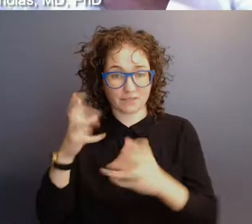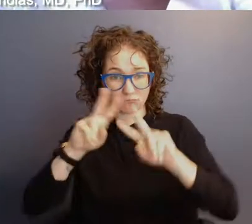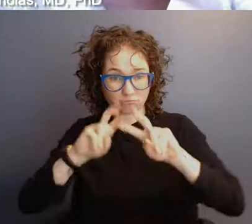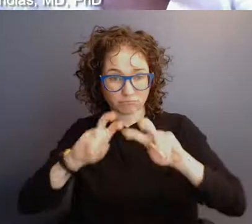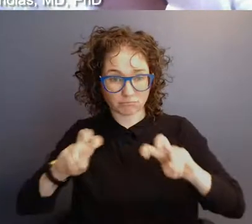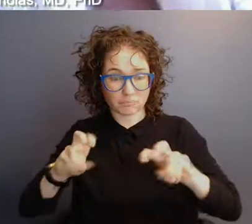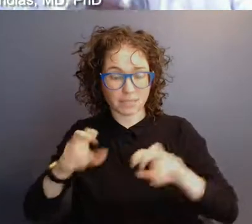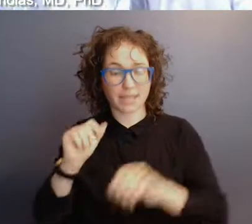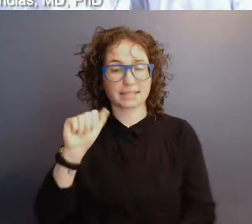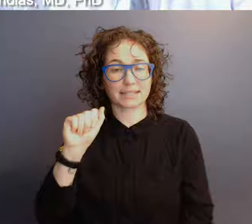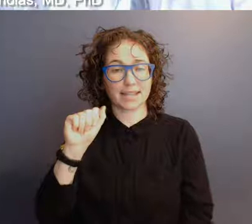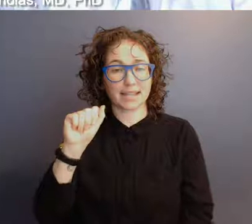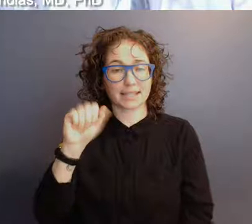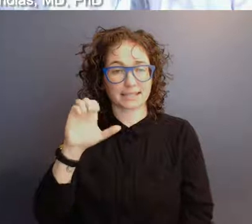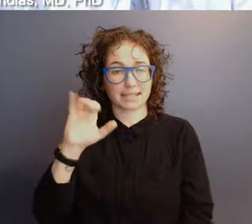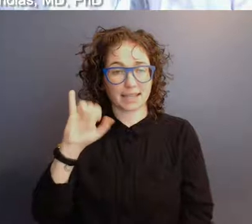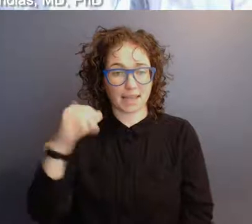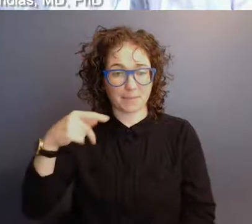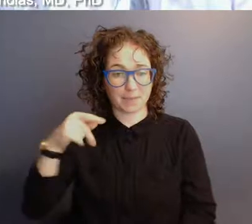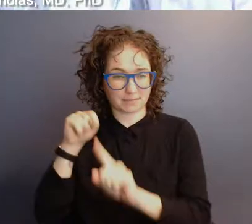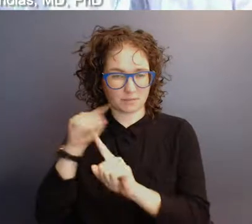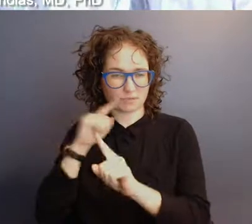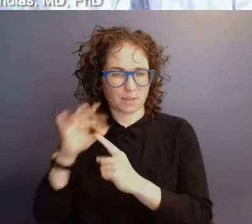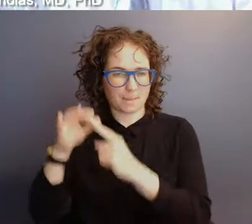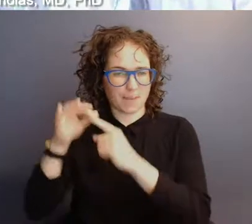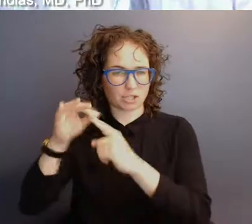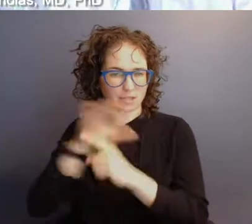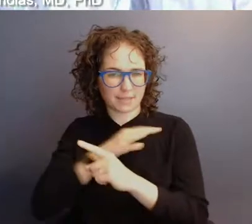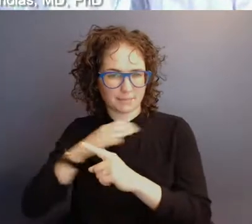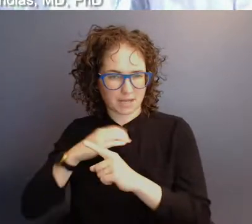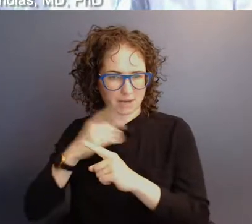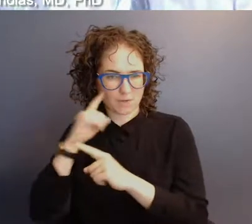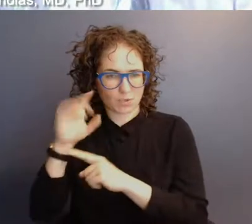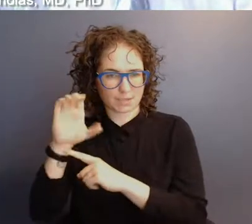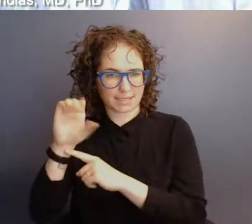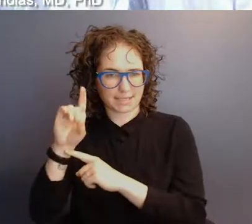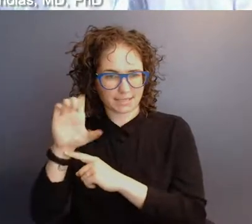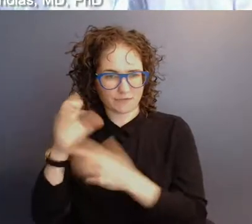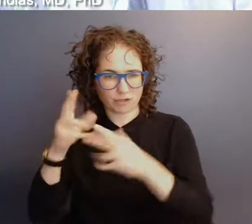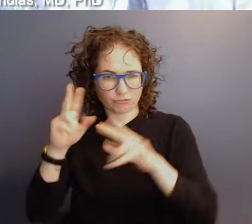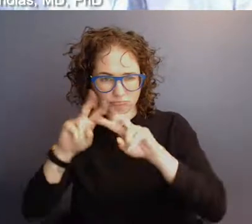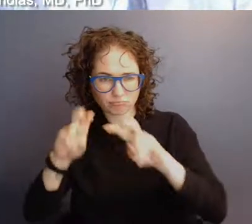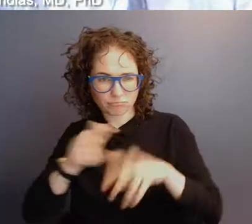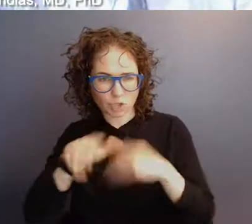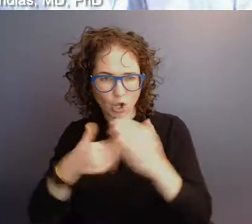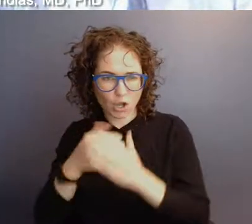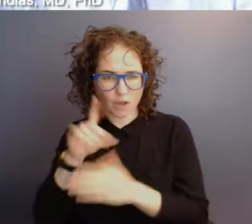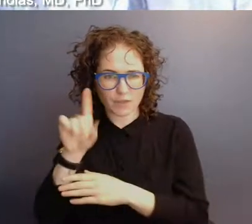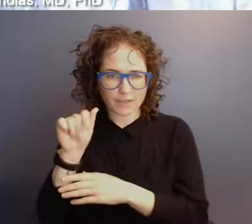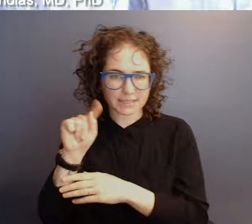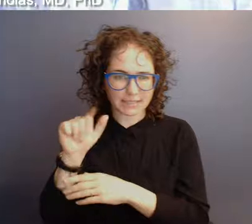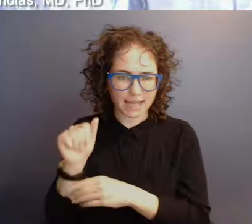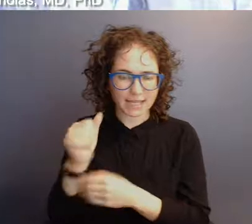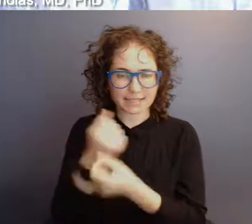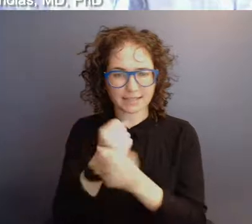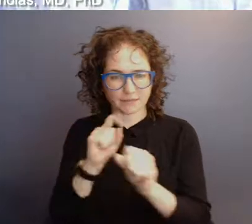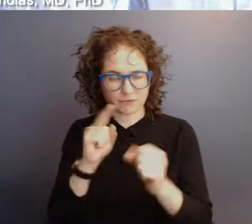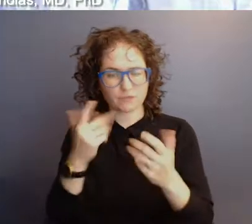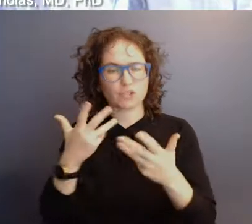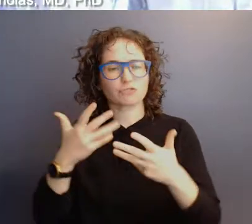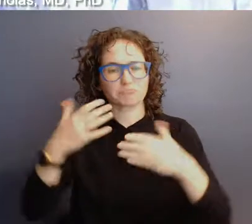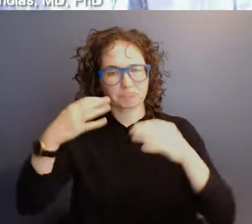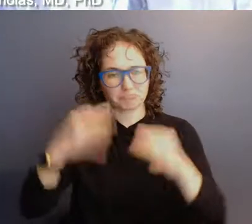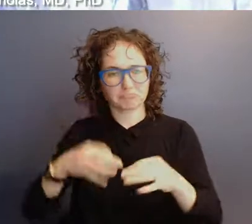is a special committee of the CDC, and they all looked at this data and safety and did come to the conclusion that the vaccine was